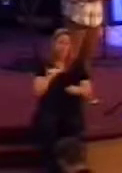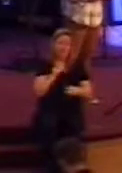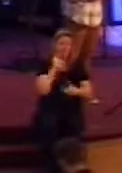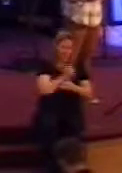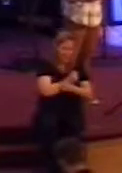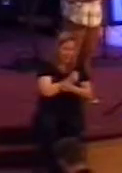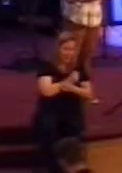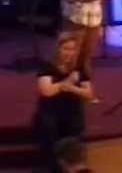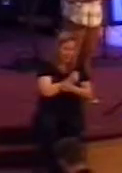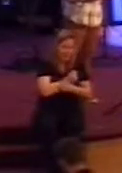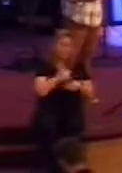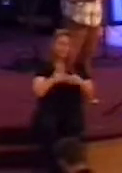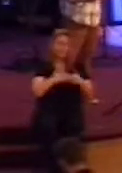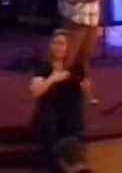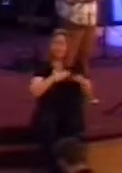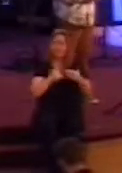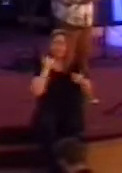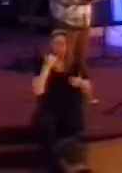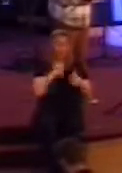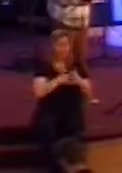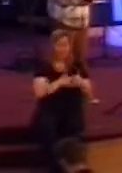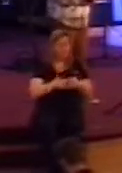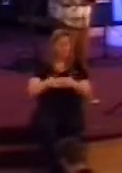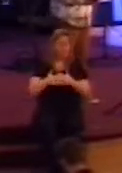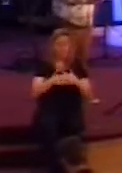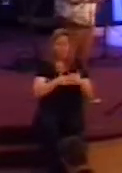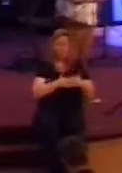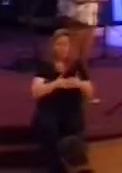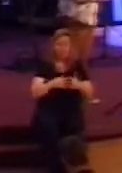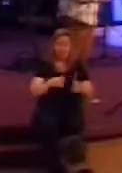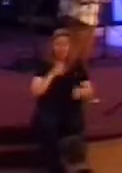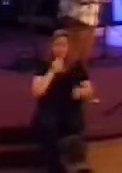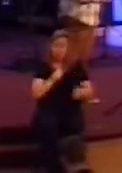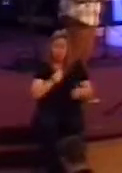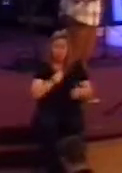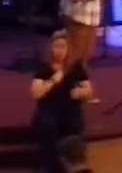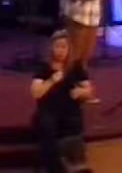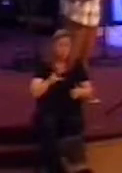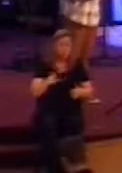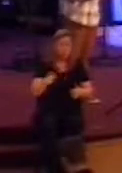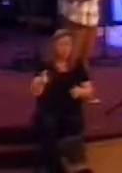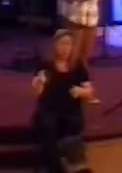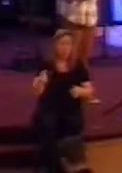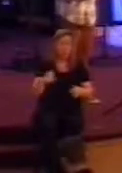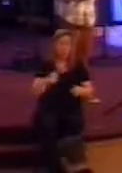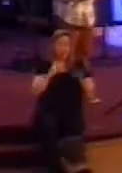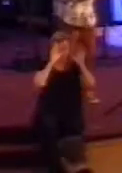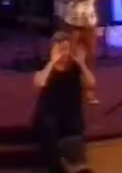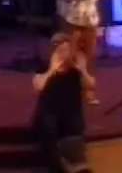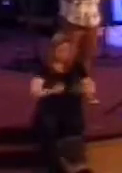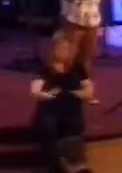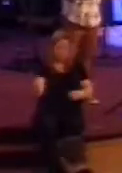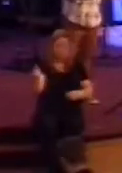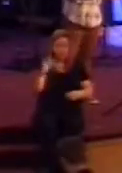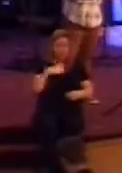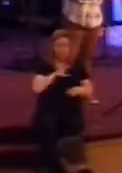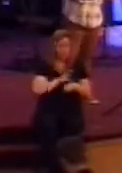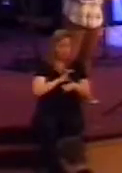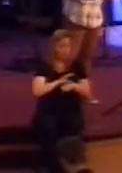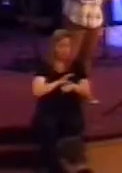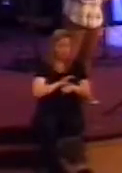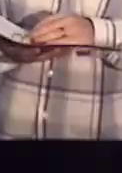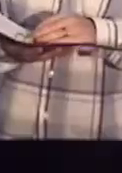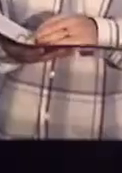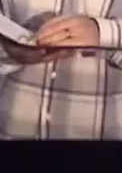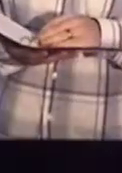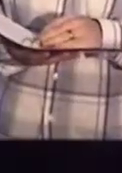it doesn't matter whether or not you're an American citizen or a Jew or you come to church every Sunday. What is the content of your